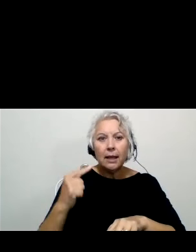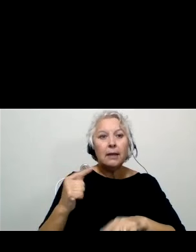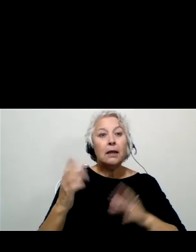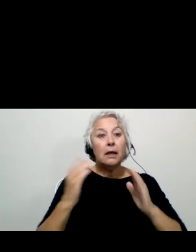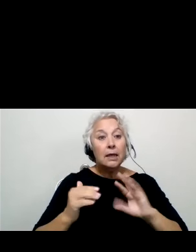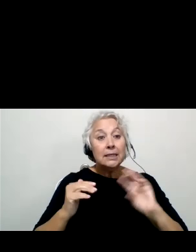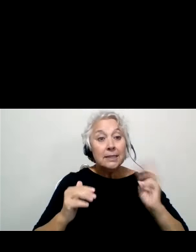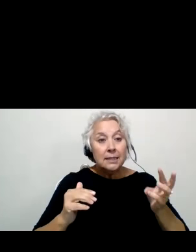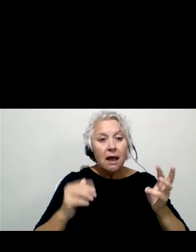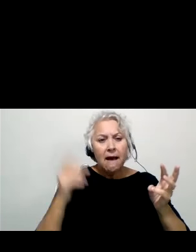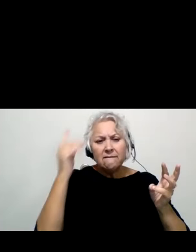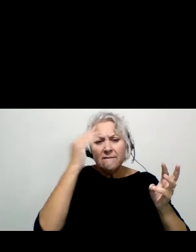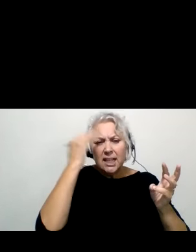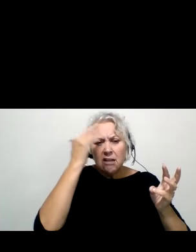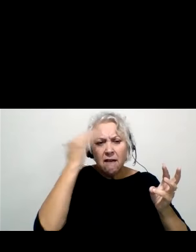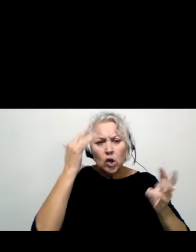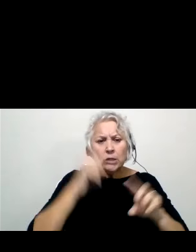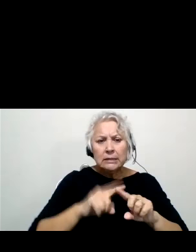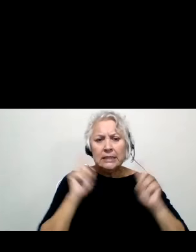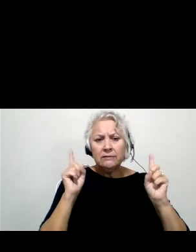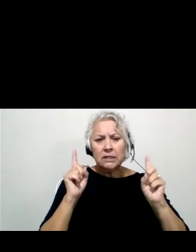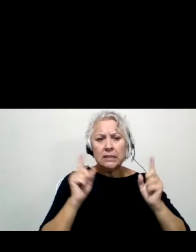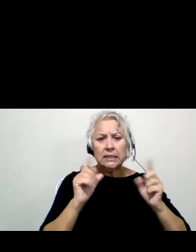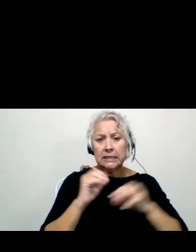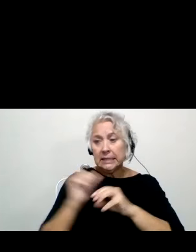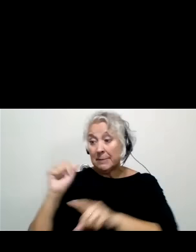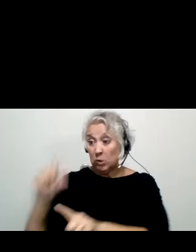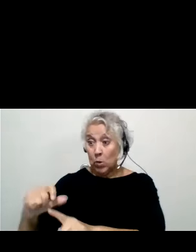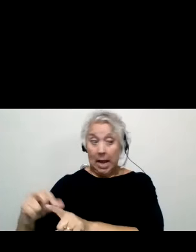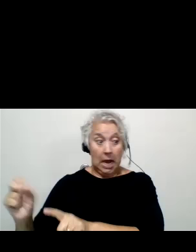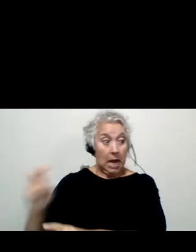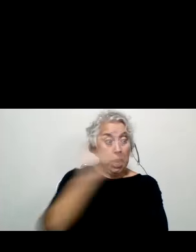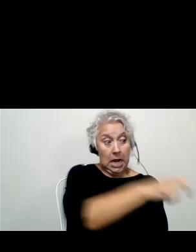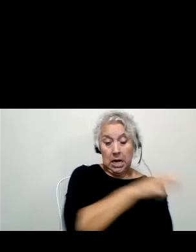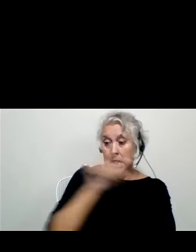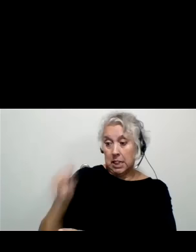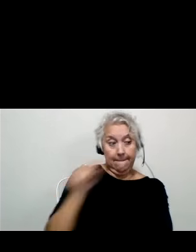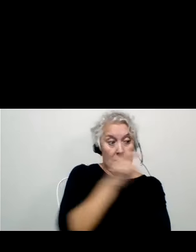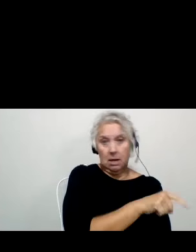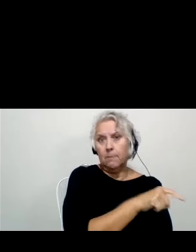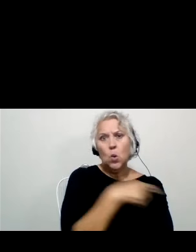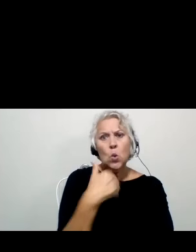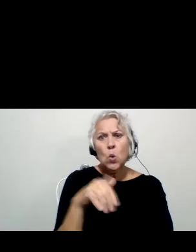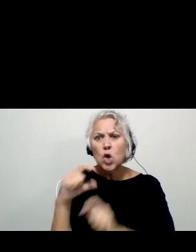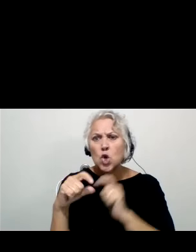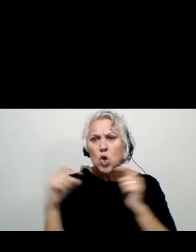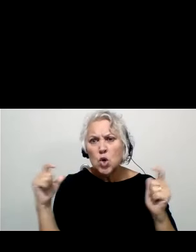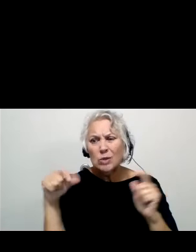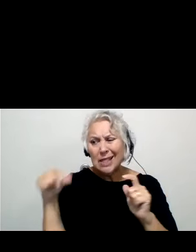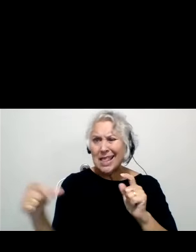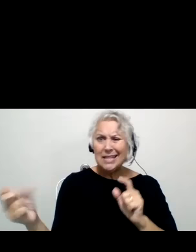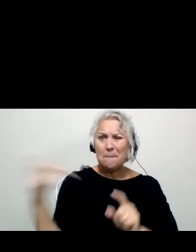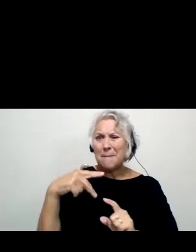is philosophical differences between sending and receiving agencies. This is huge. This is where this goes back